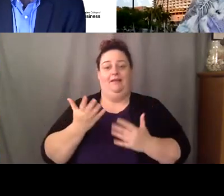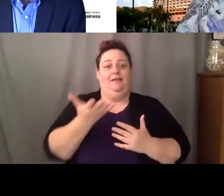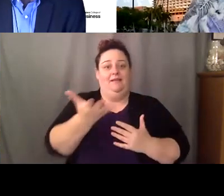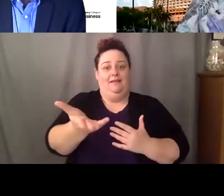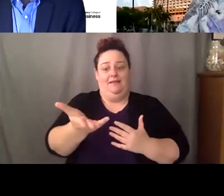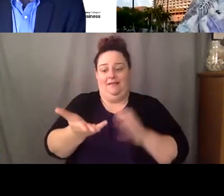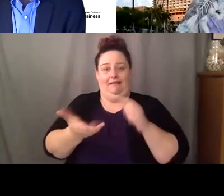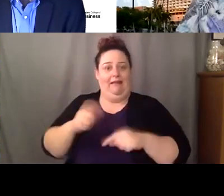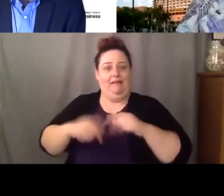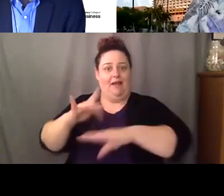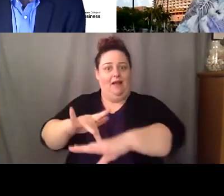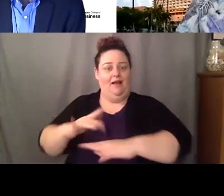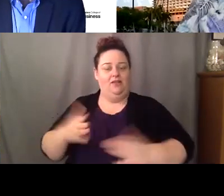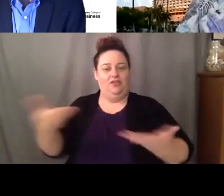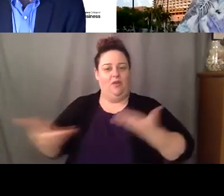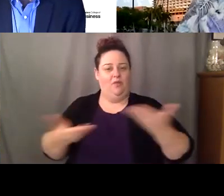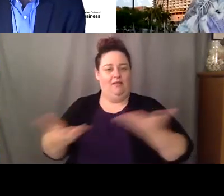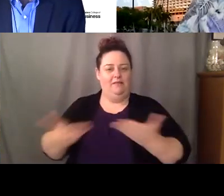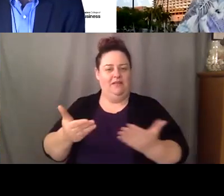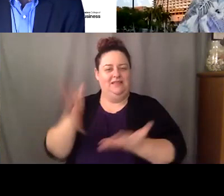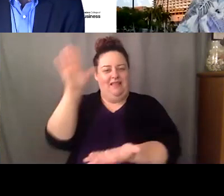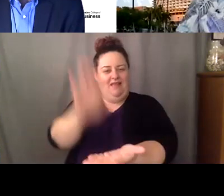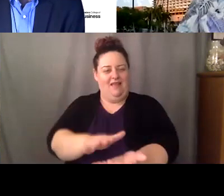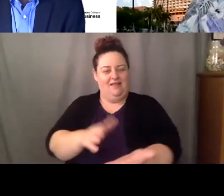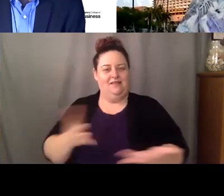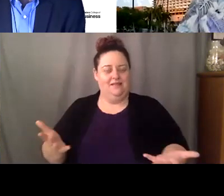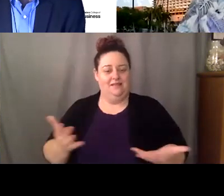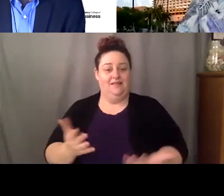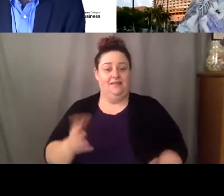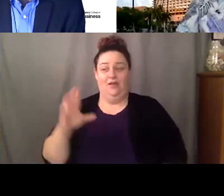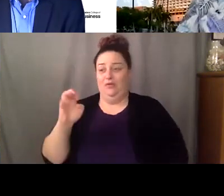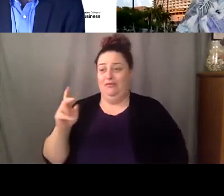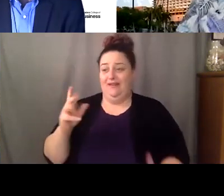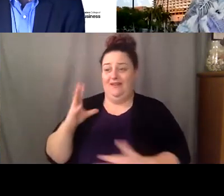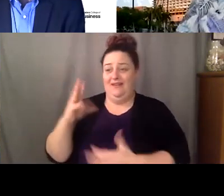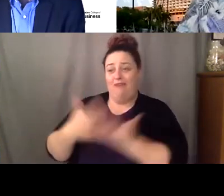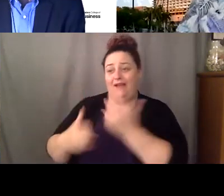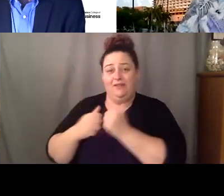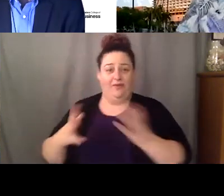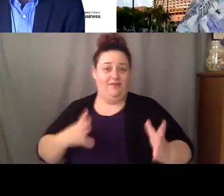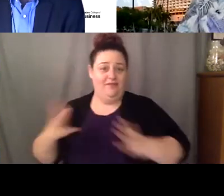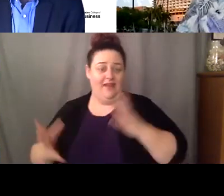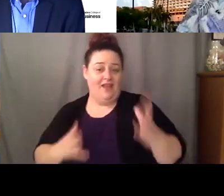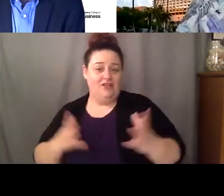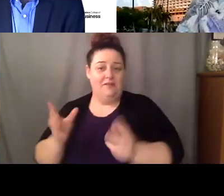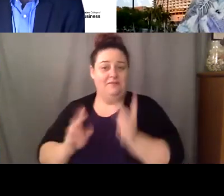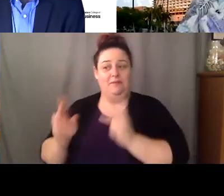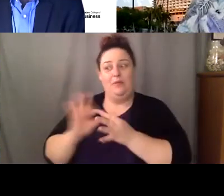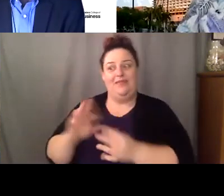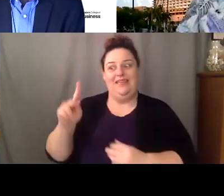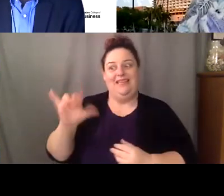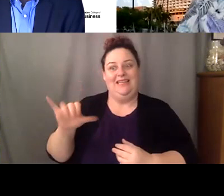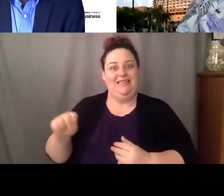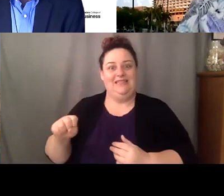them. Rick, I know, interacting with guests on vacation down in the Keys, that personal touch is all